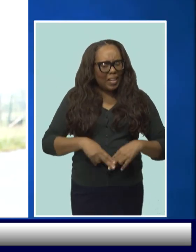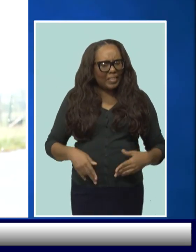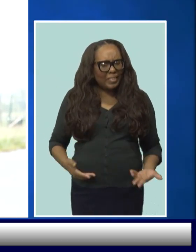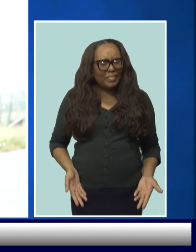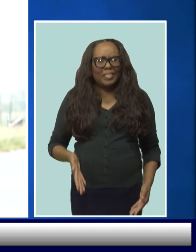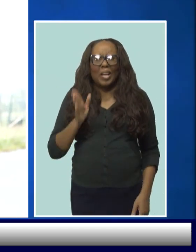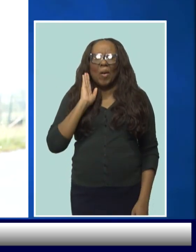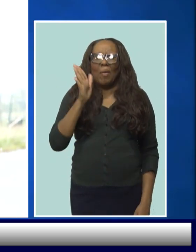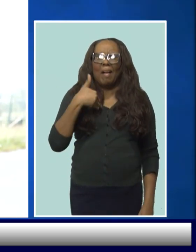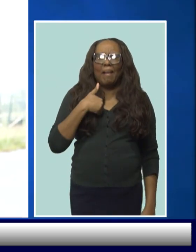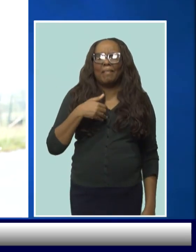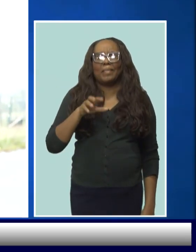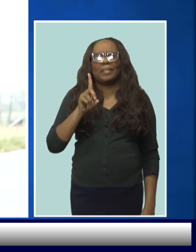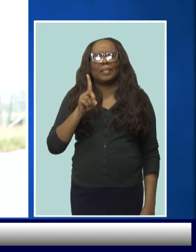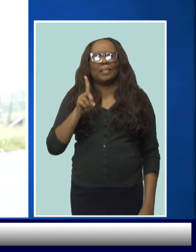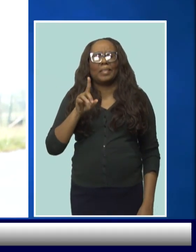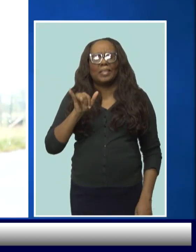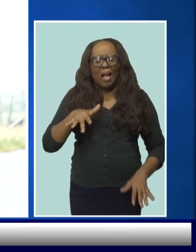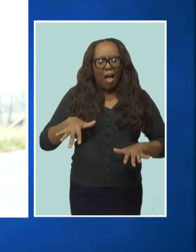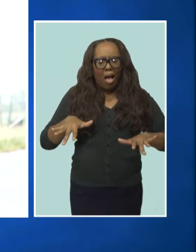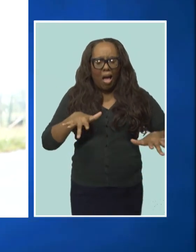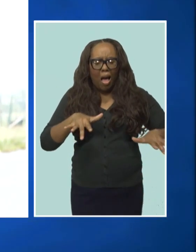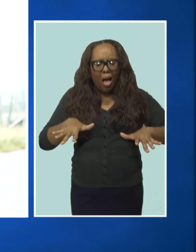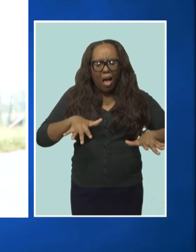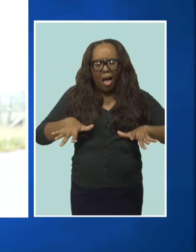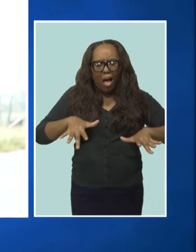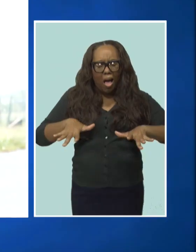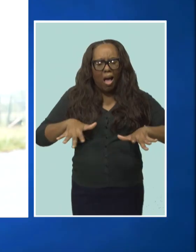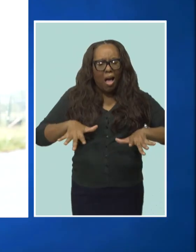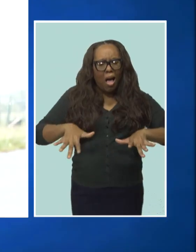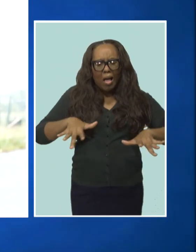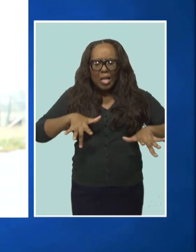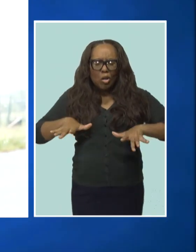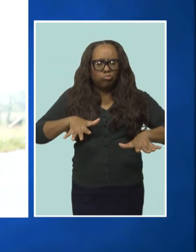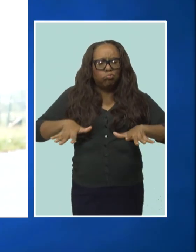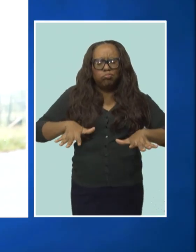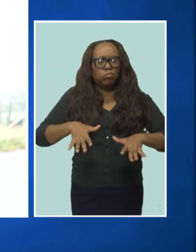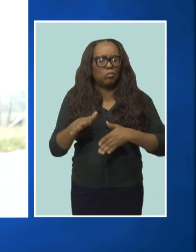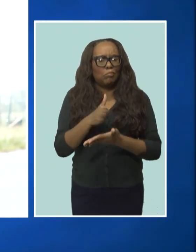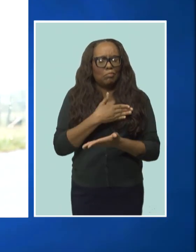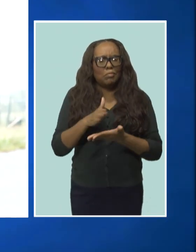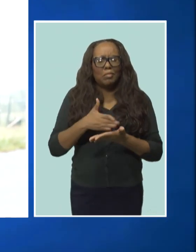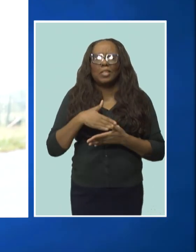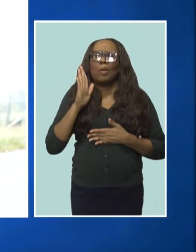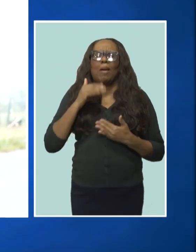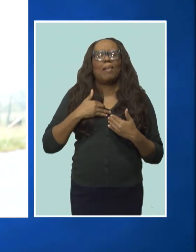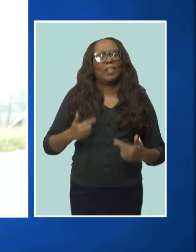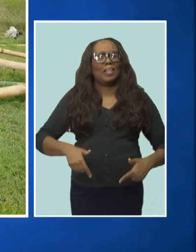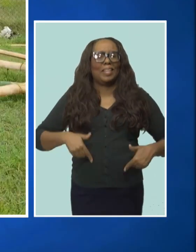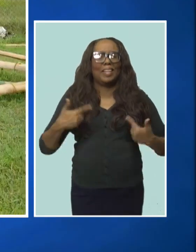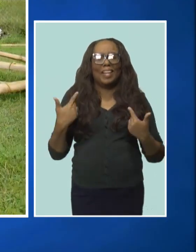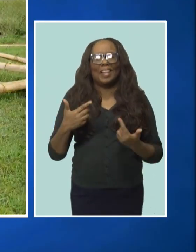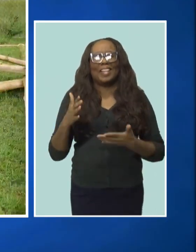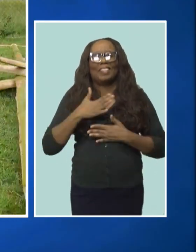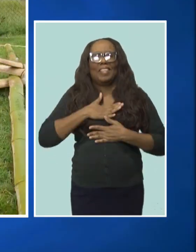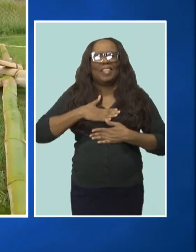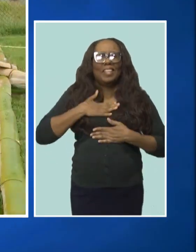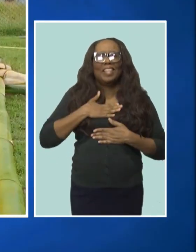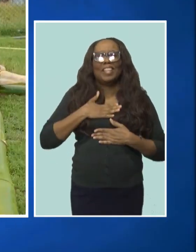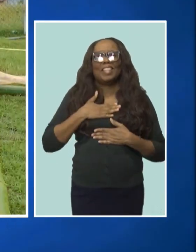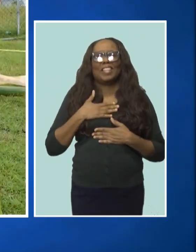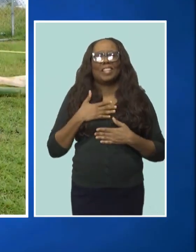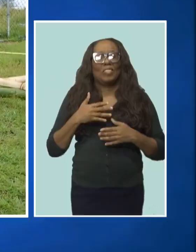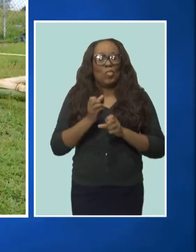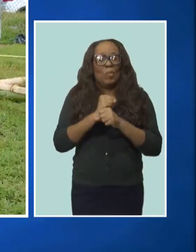DJs and live entertainment, some well-known artists. Our kites are